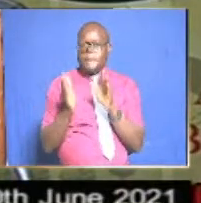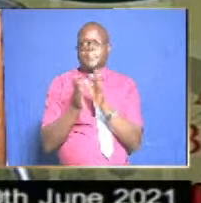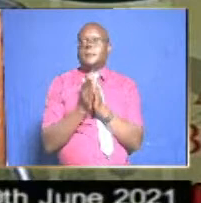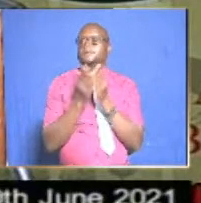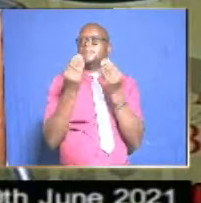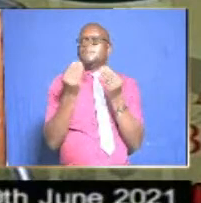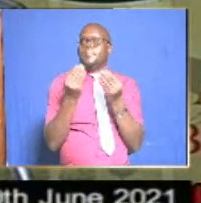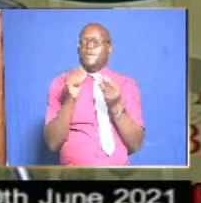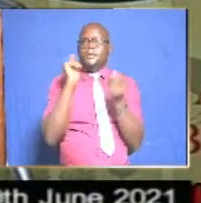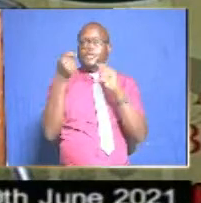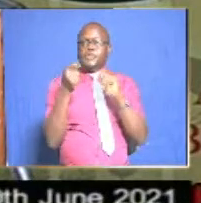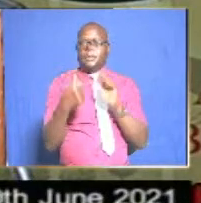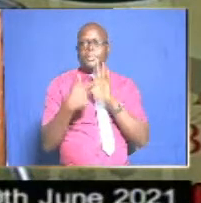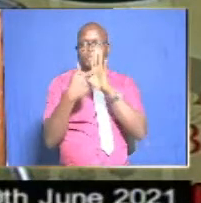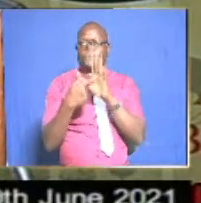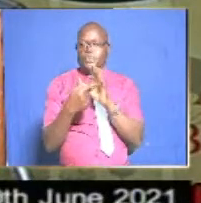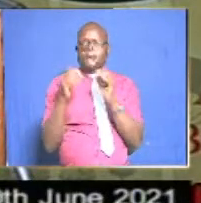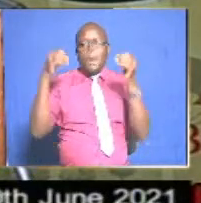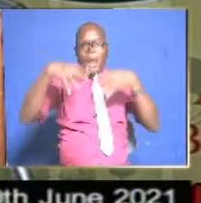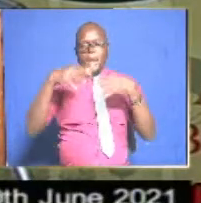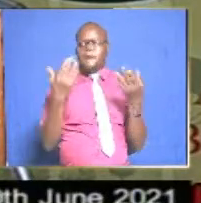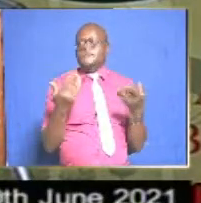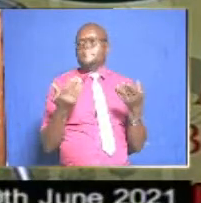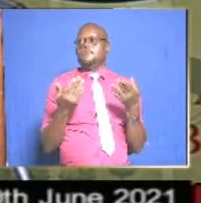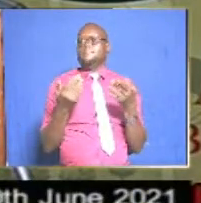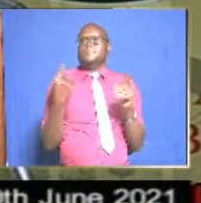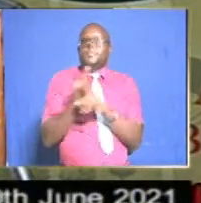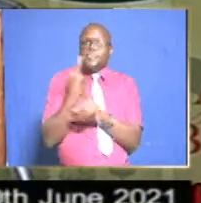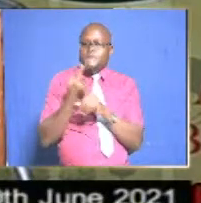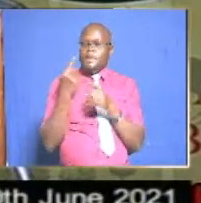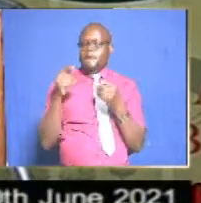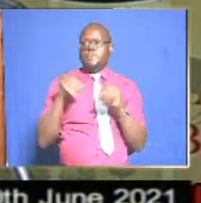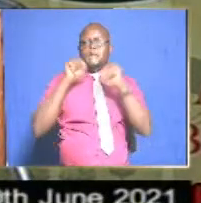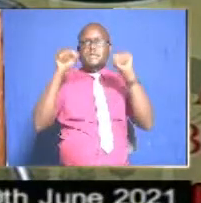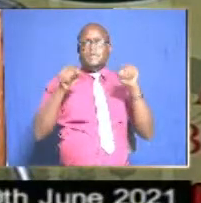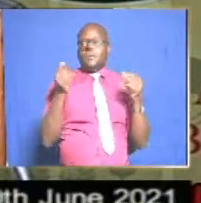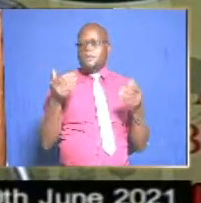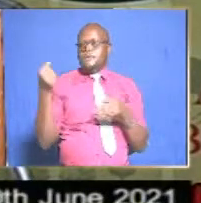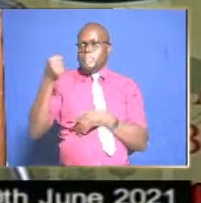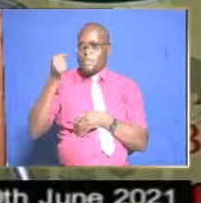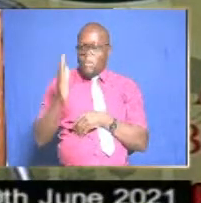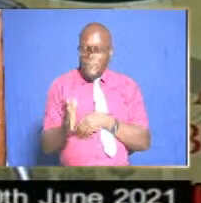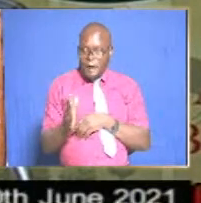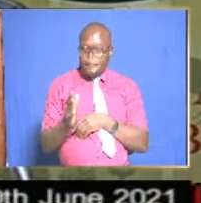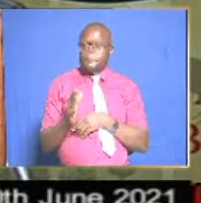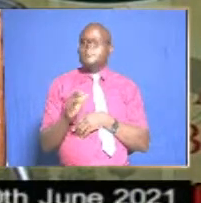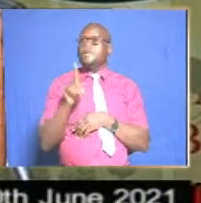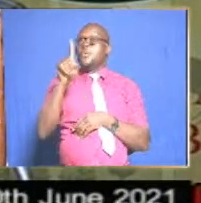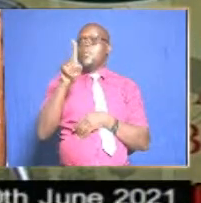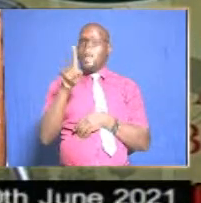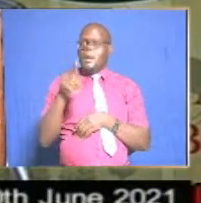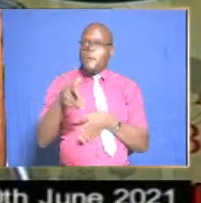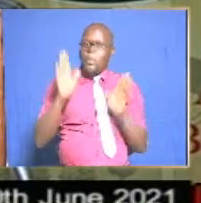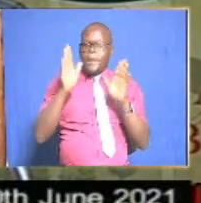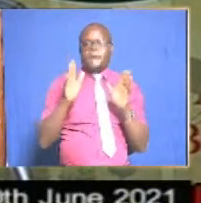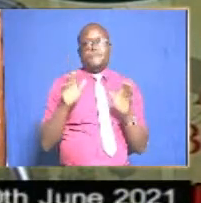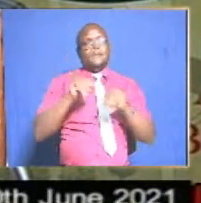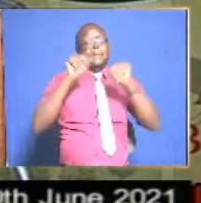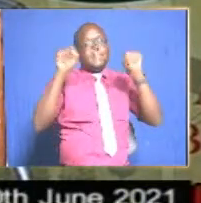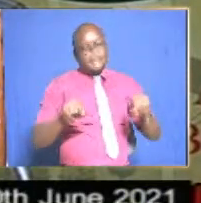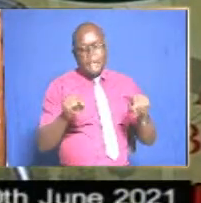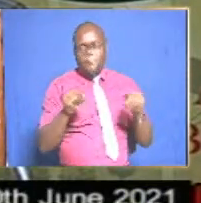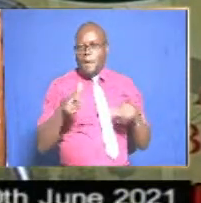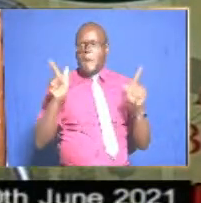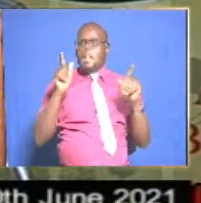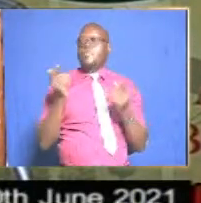simplified ship-to-shore clearance procedures to maritime stakeholders. The maritime single window system will